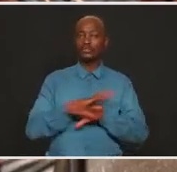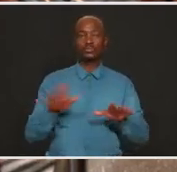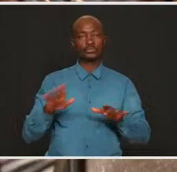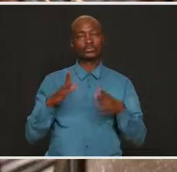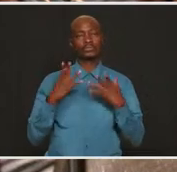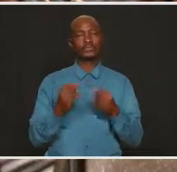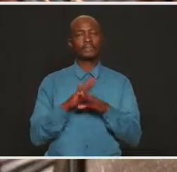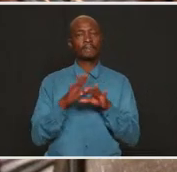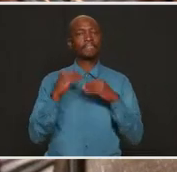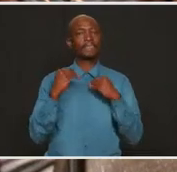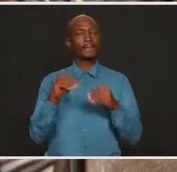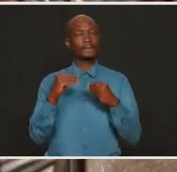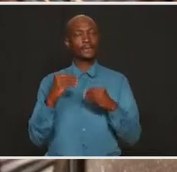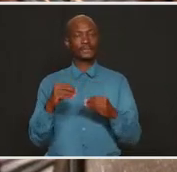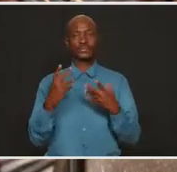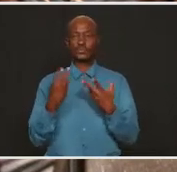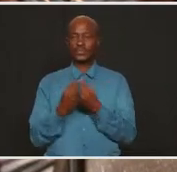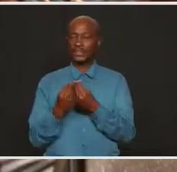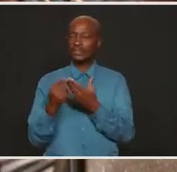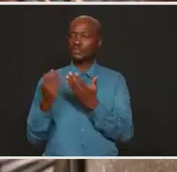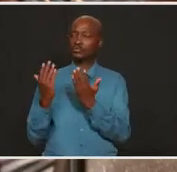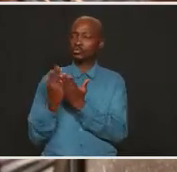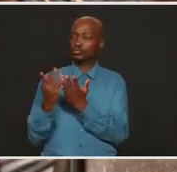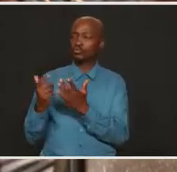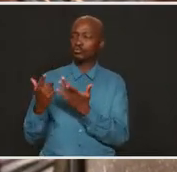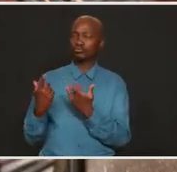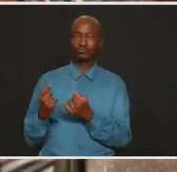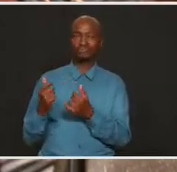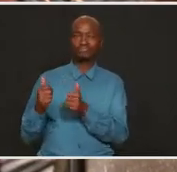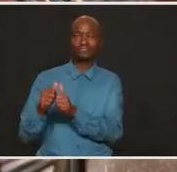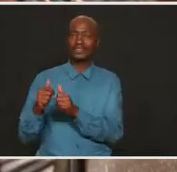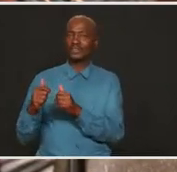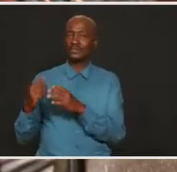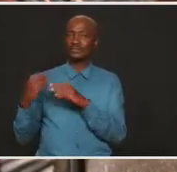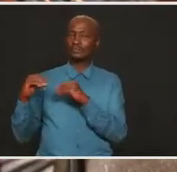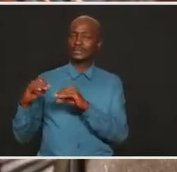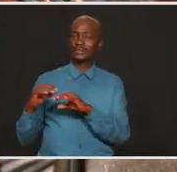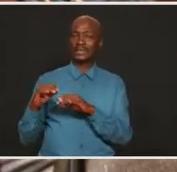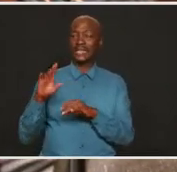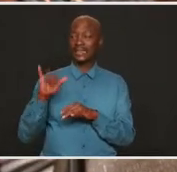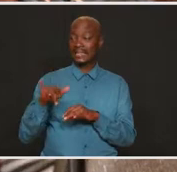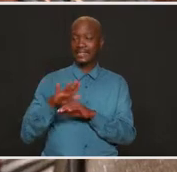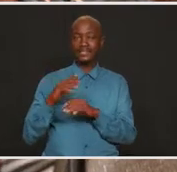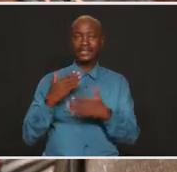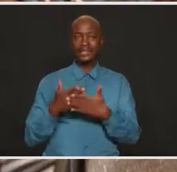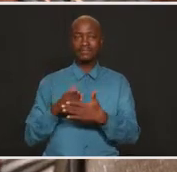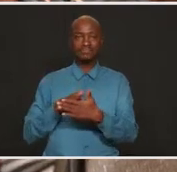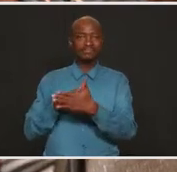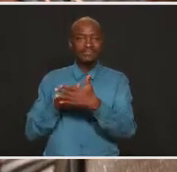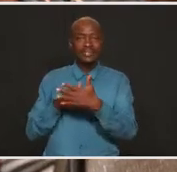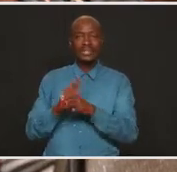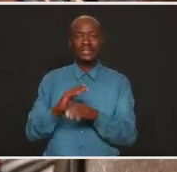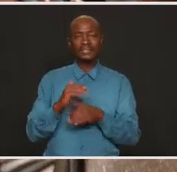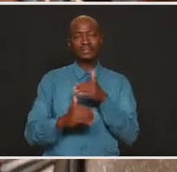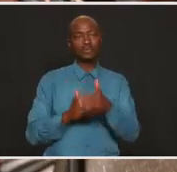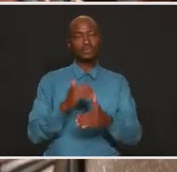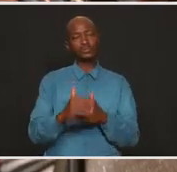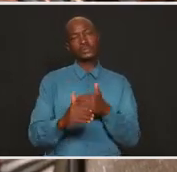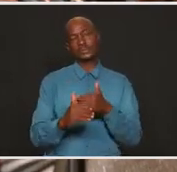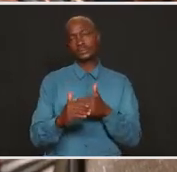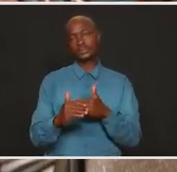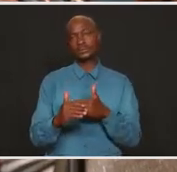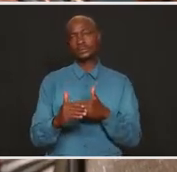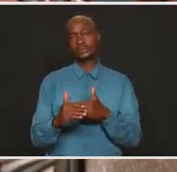business with the school and that thing it can hinder the processes of